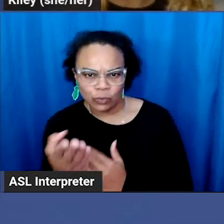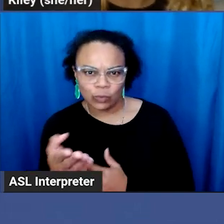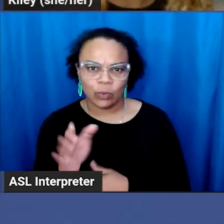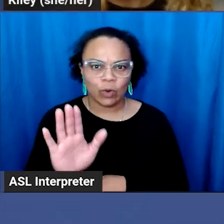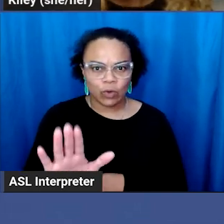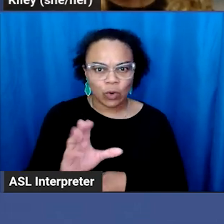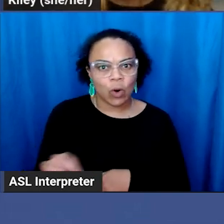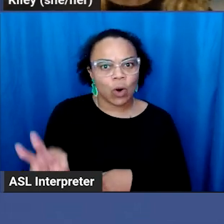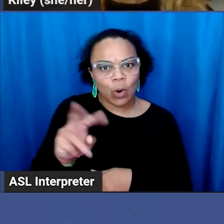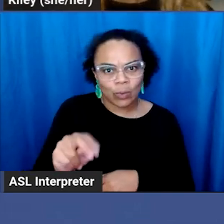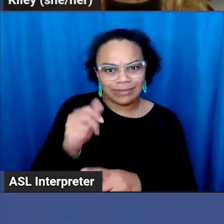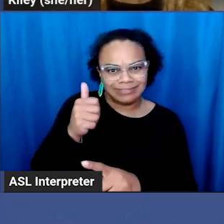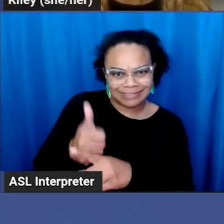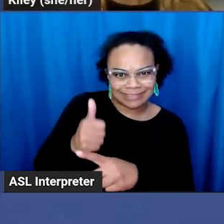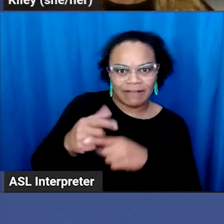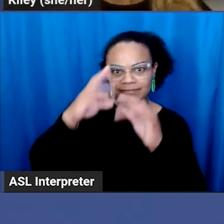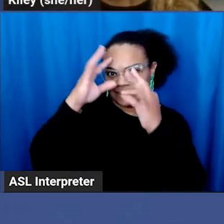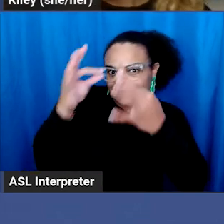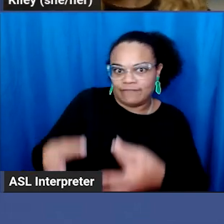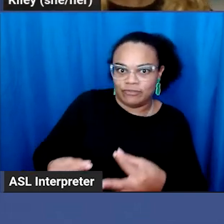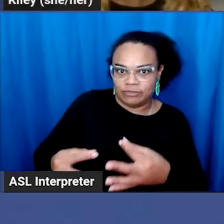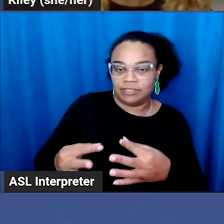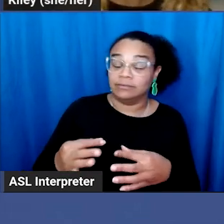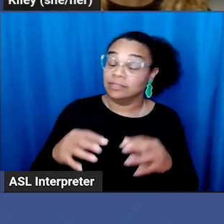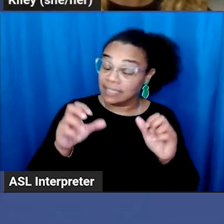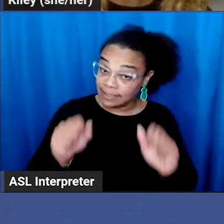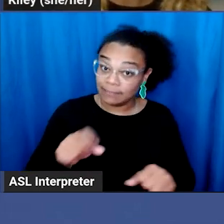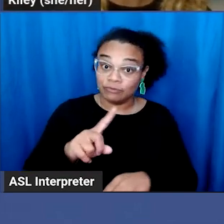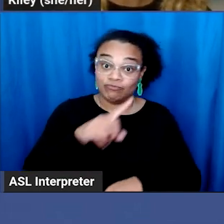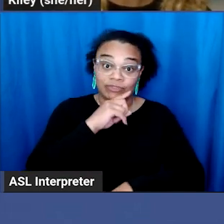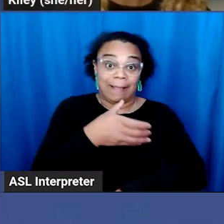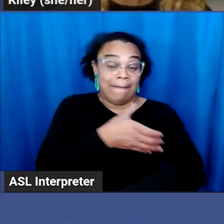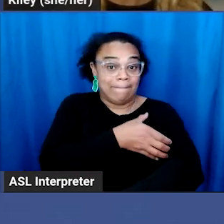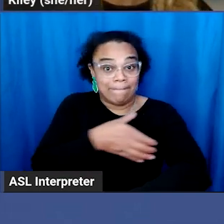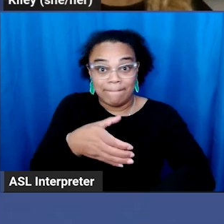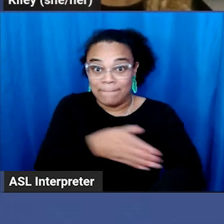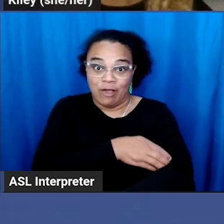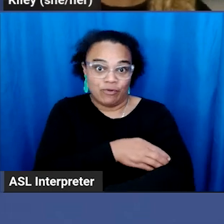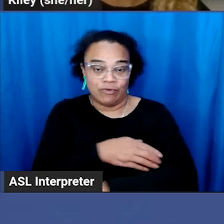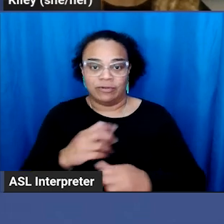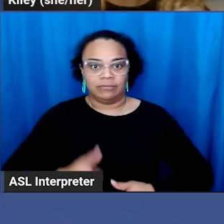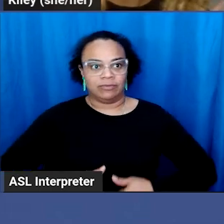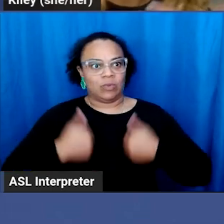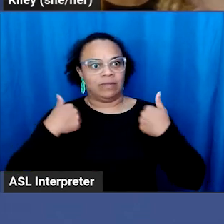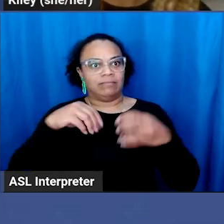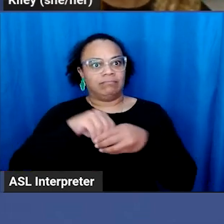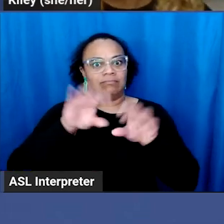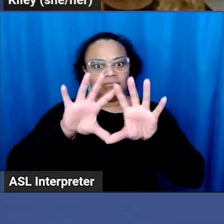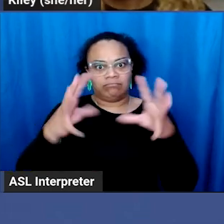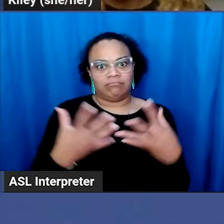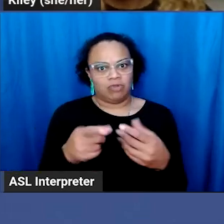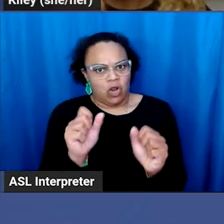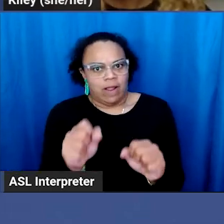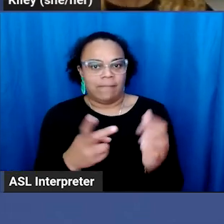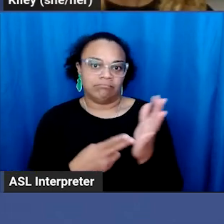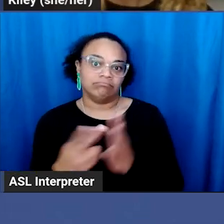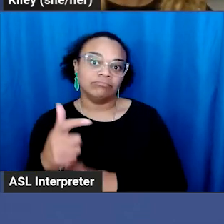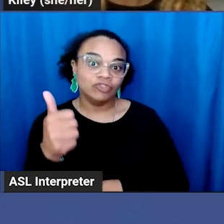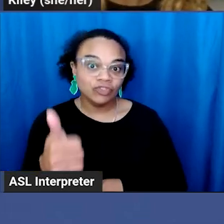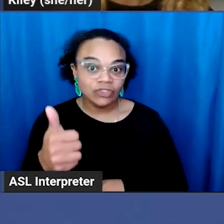own self-discovery. And this can be really empowering to live in a world where you can be authentically